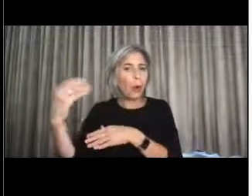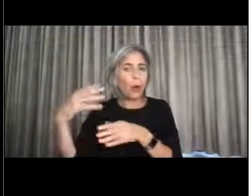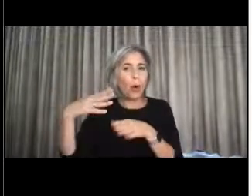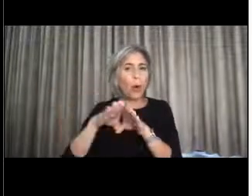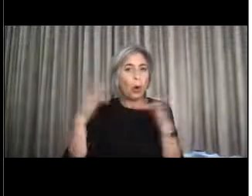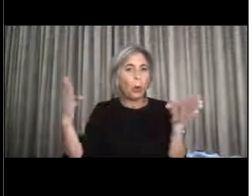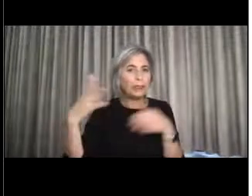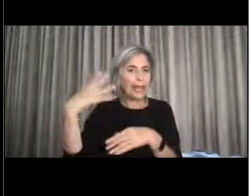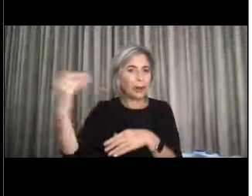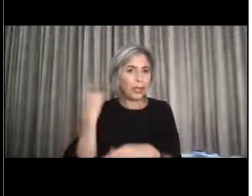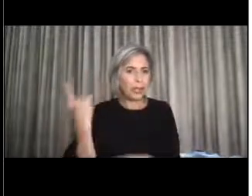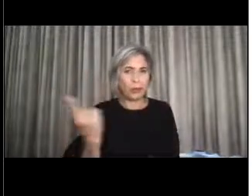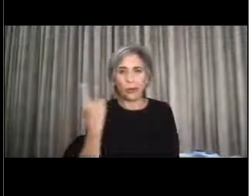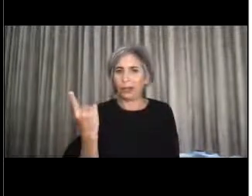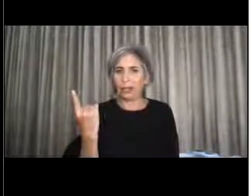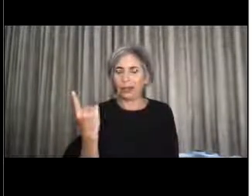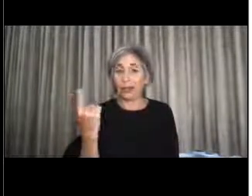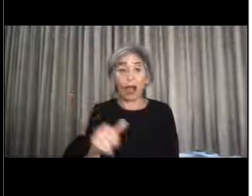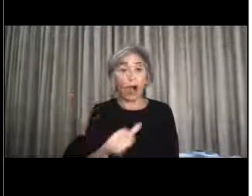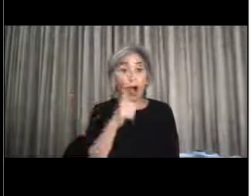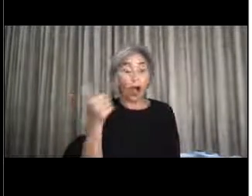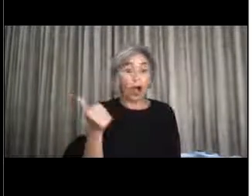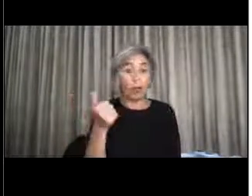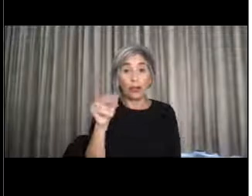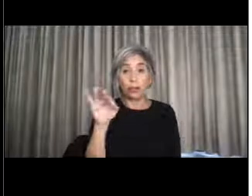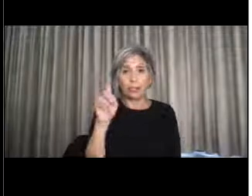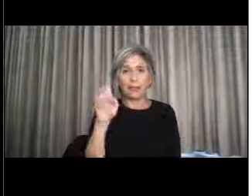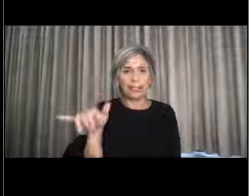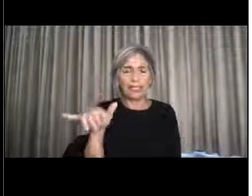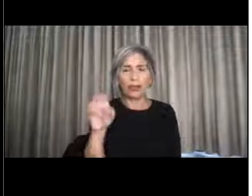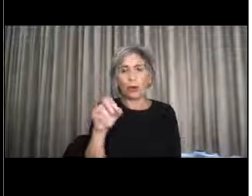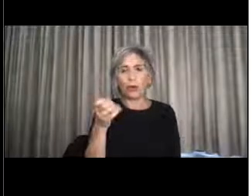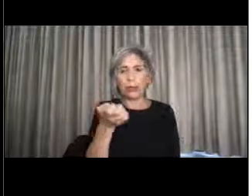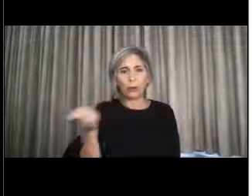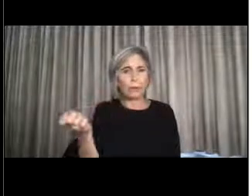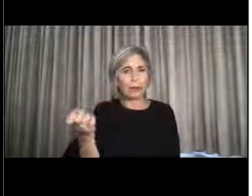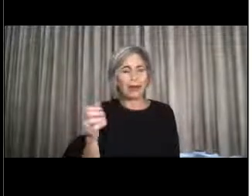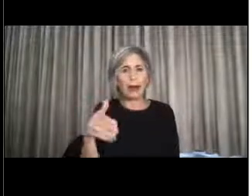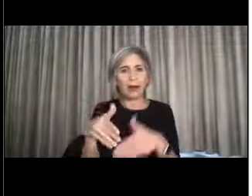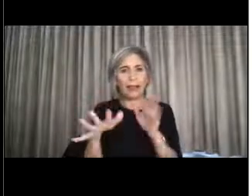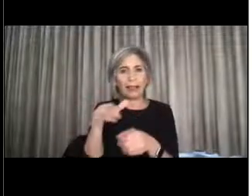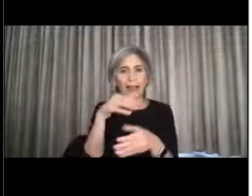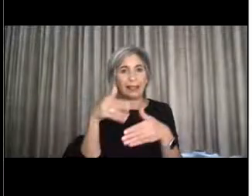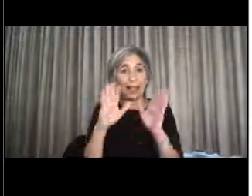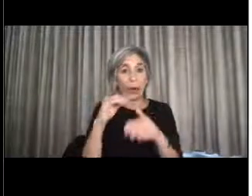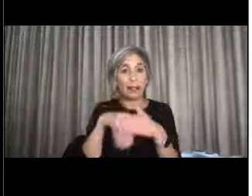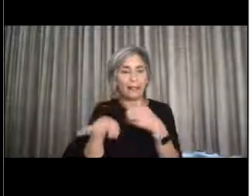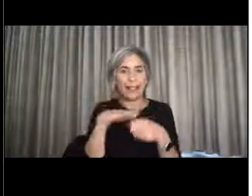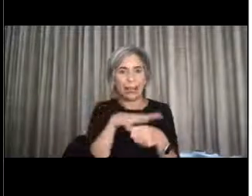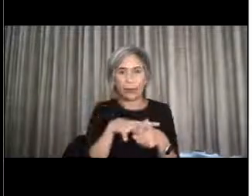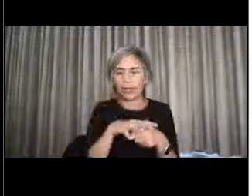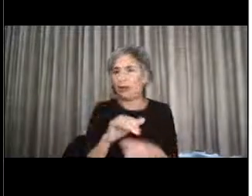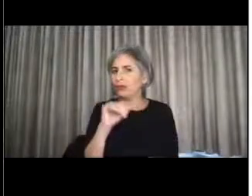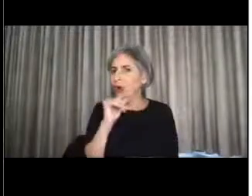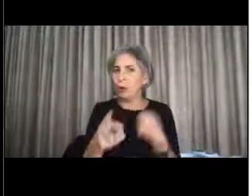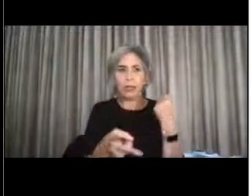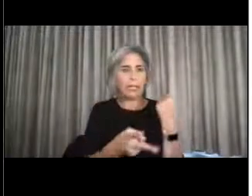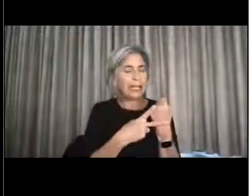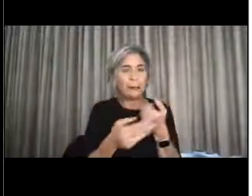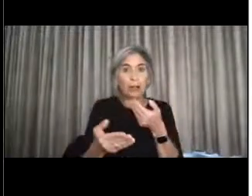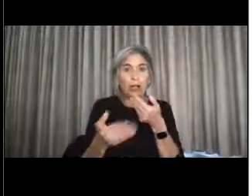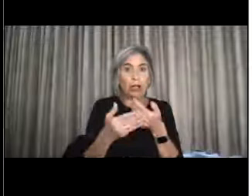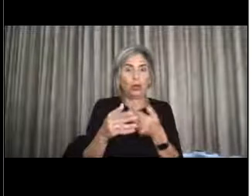other equipment or utilities are allowed in this area. Do not store near appliances such